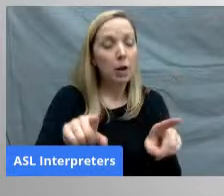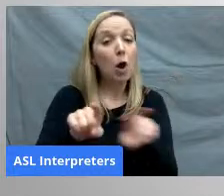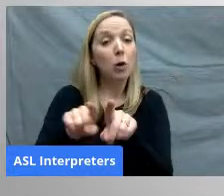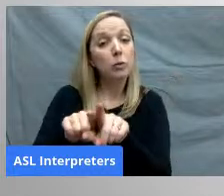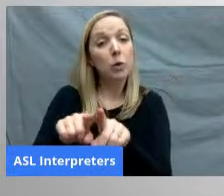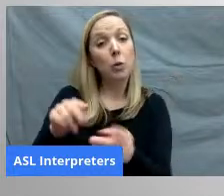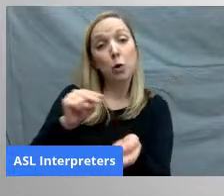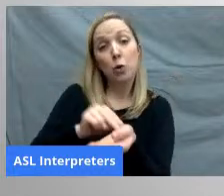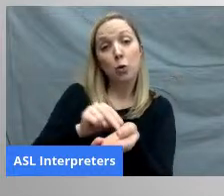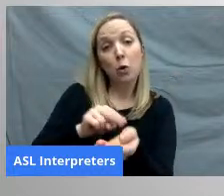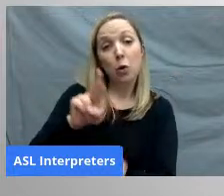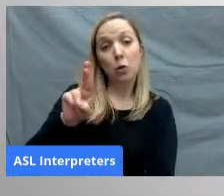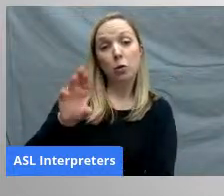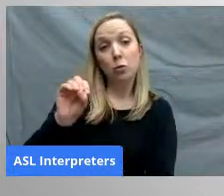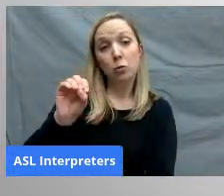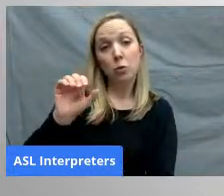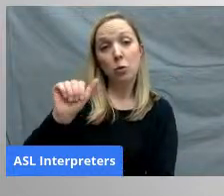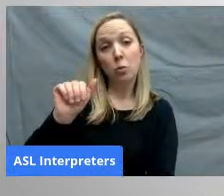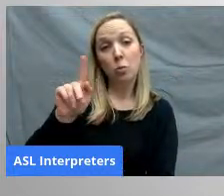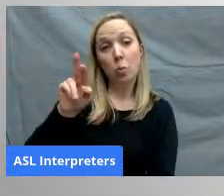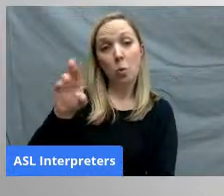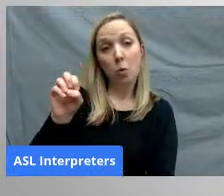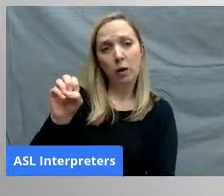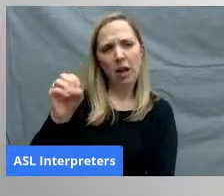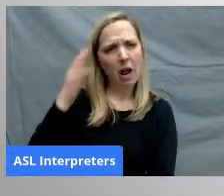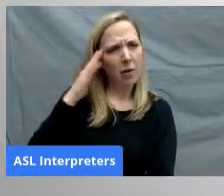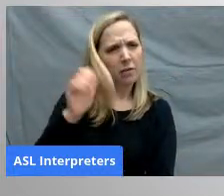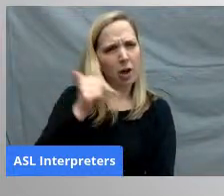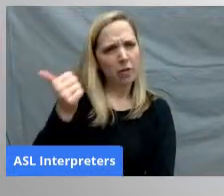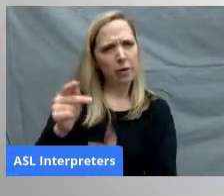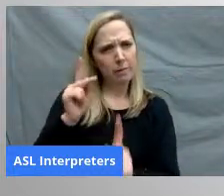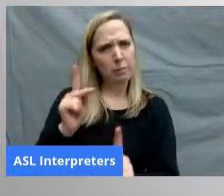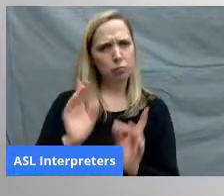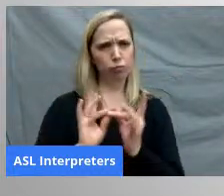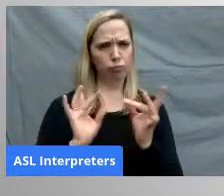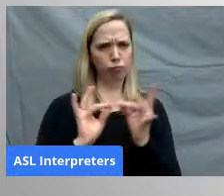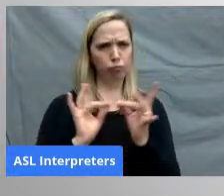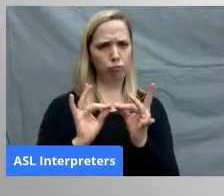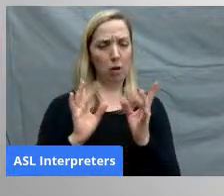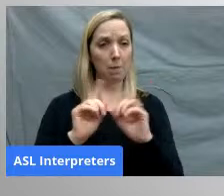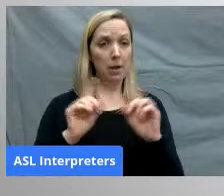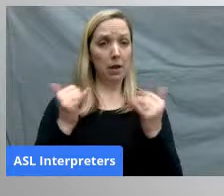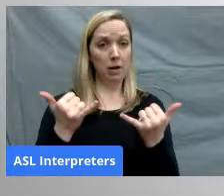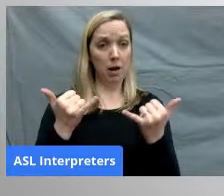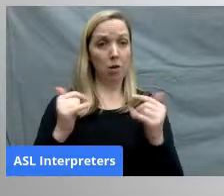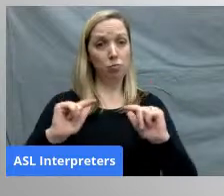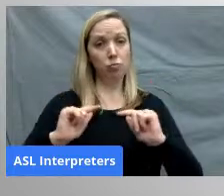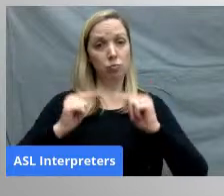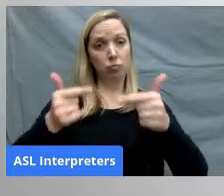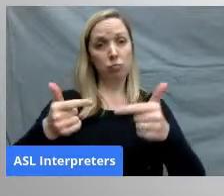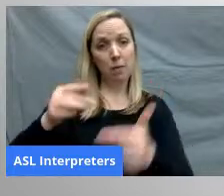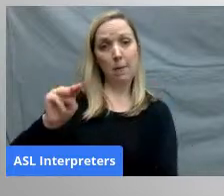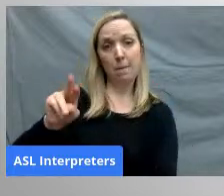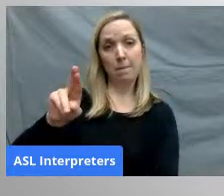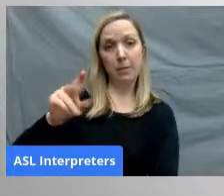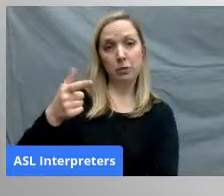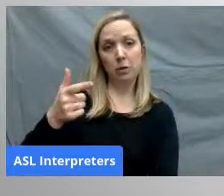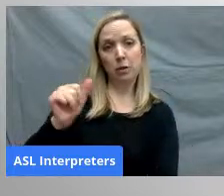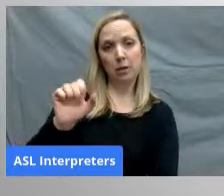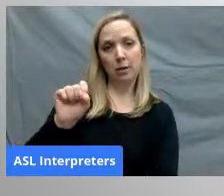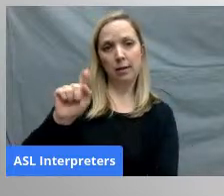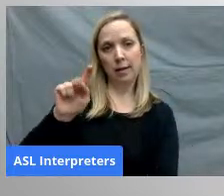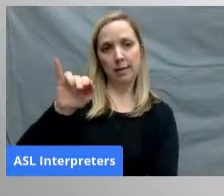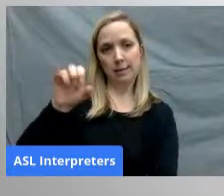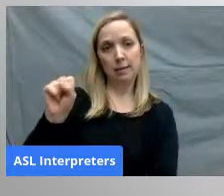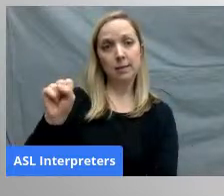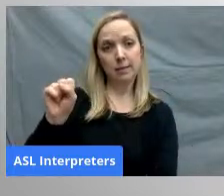and I'm not sure someone else had anything in that presentation, Mr. Gaskins, but I'll turn it over to you and Nurse Amy.